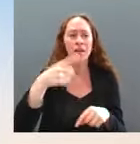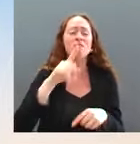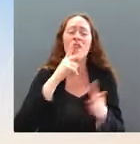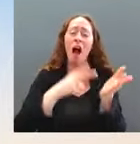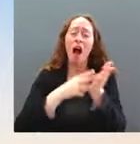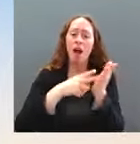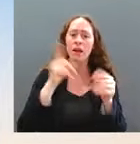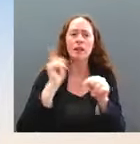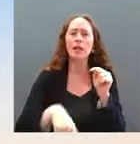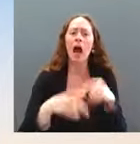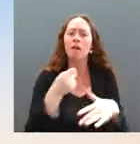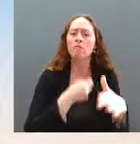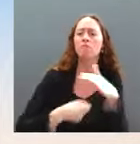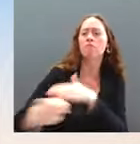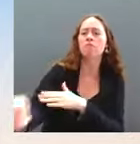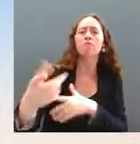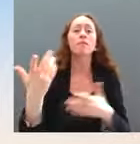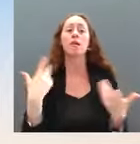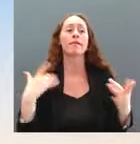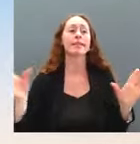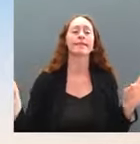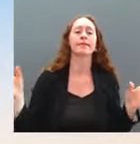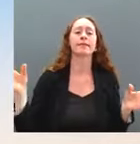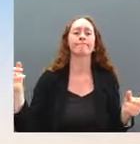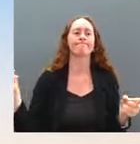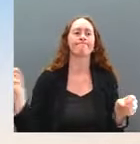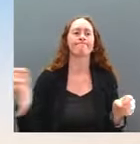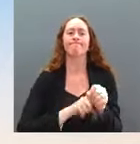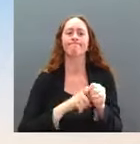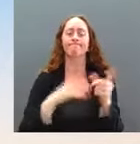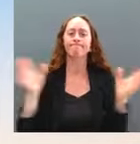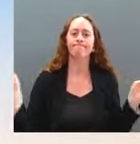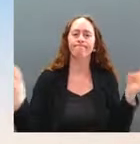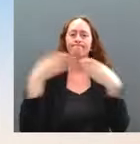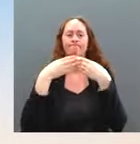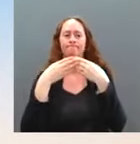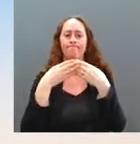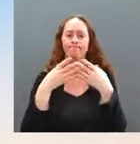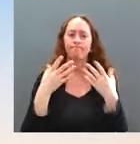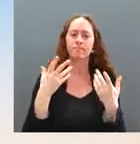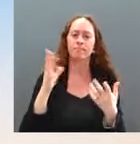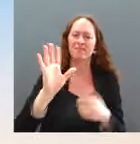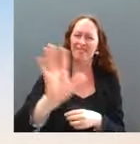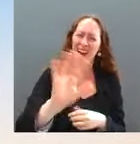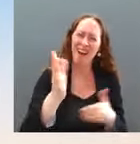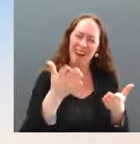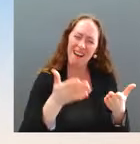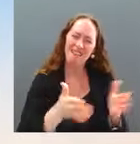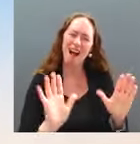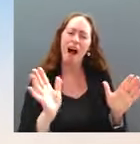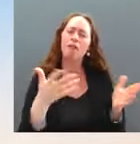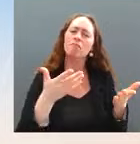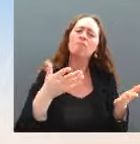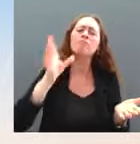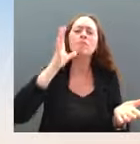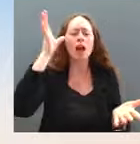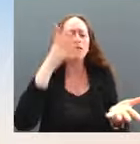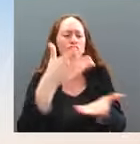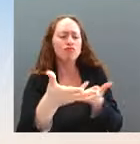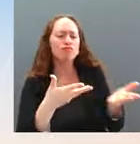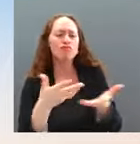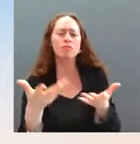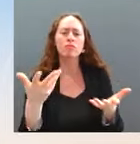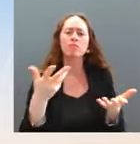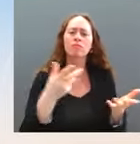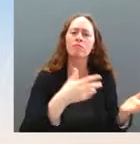imprisoned simply for helping them and loving them. President Biden has committed in both words and actions to fight for all Americans and will not hesitate to hold